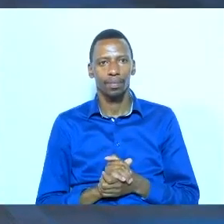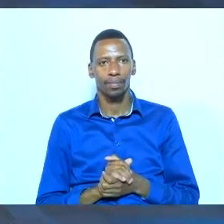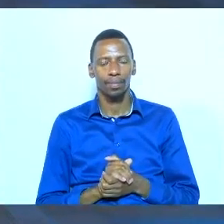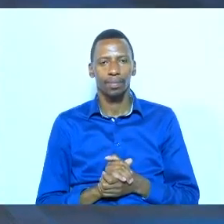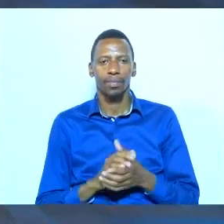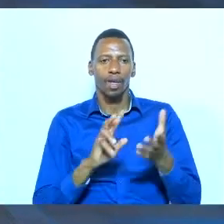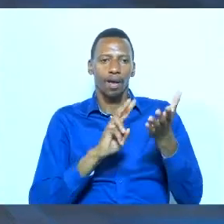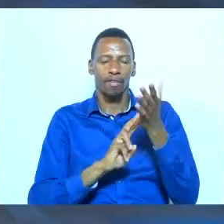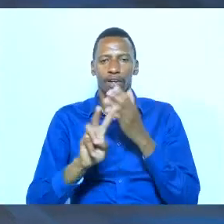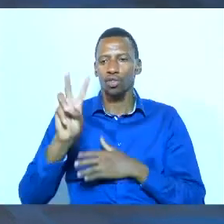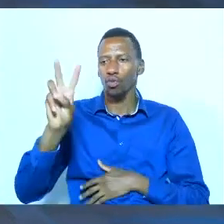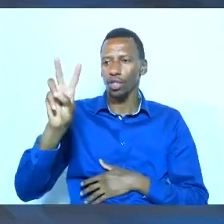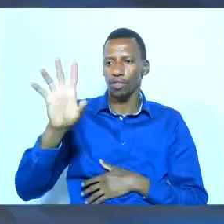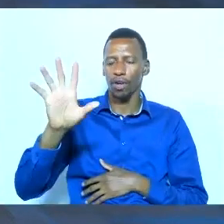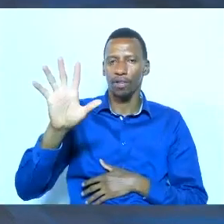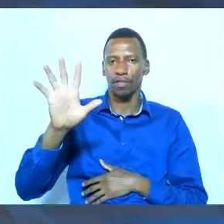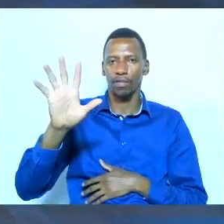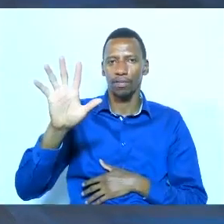5. Verse